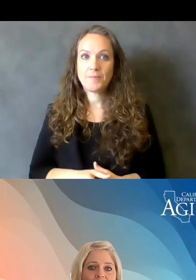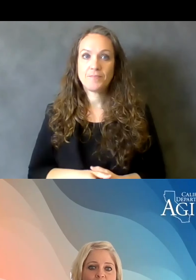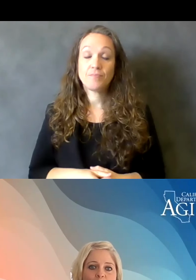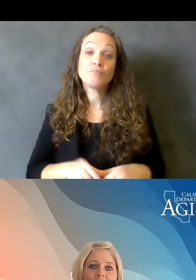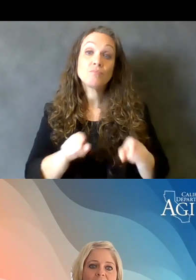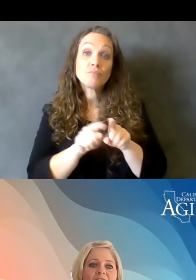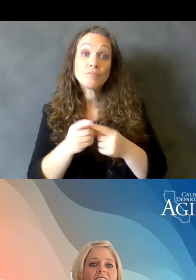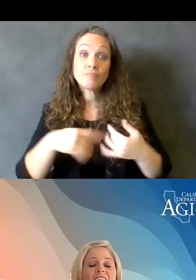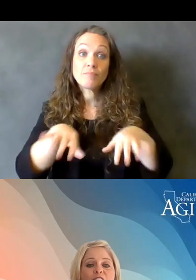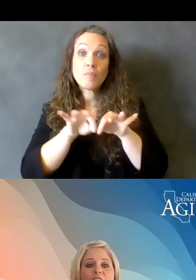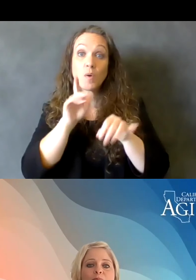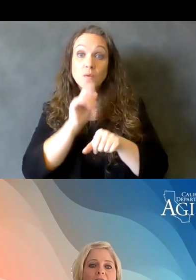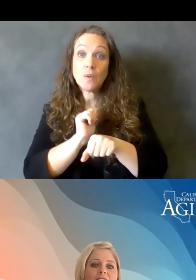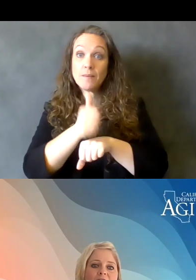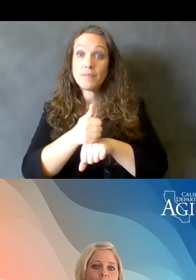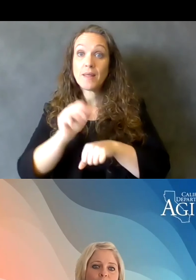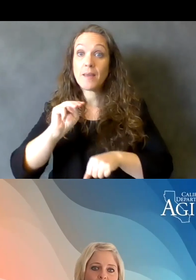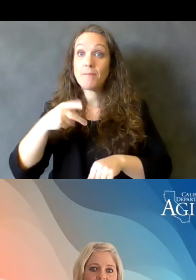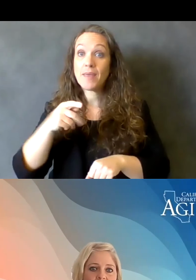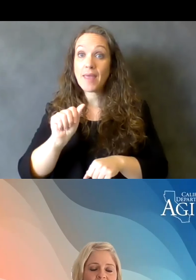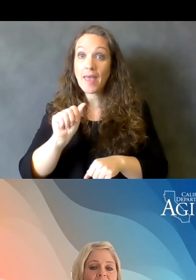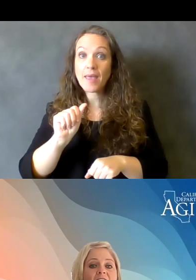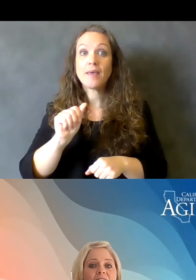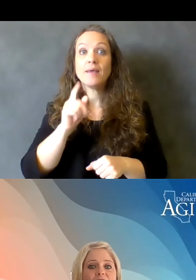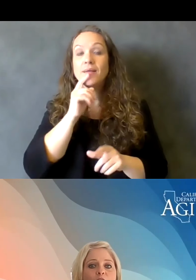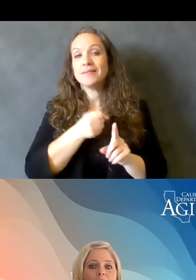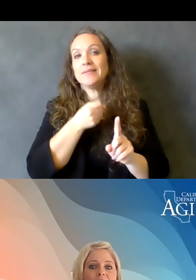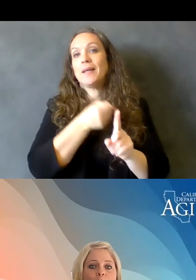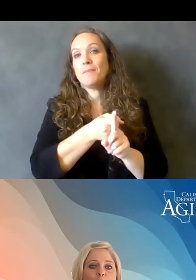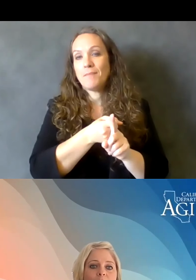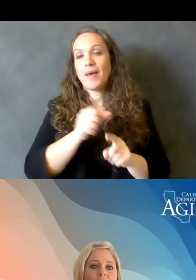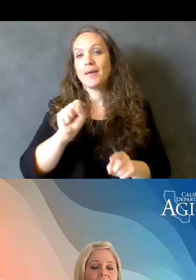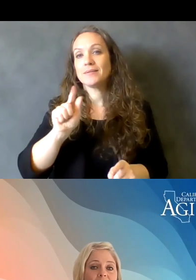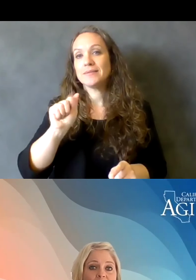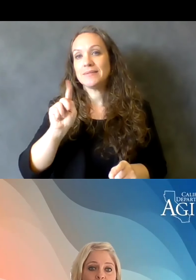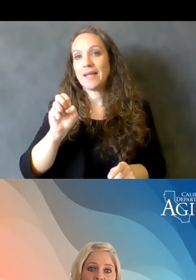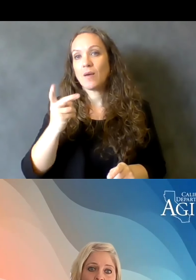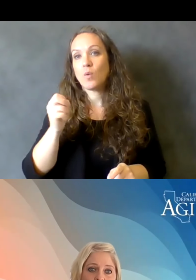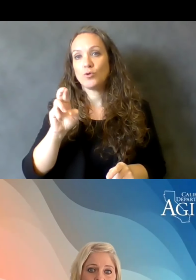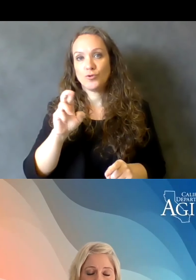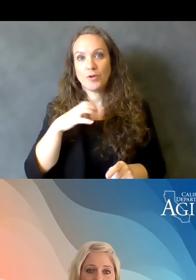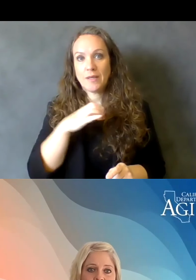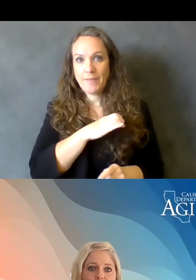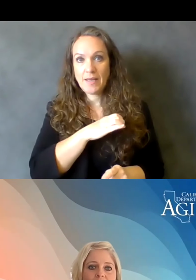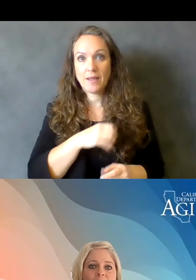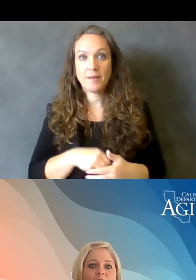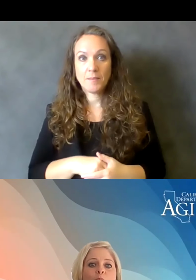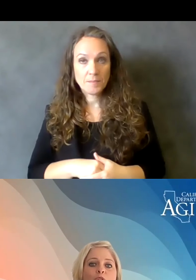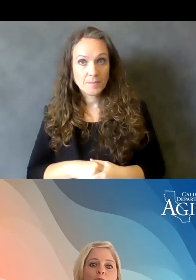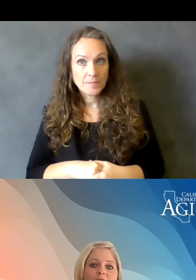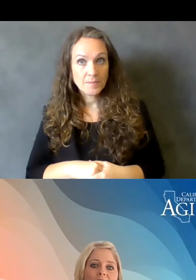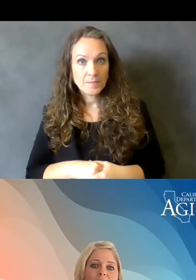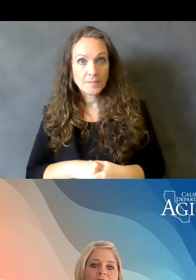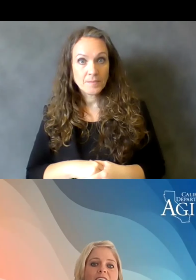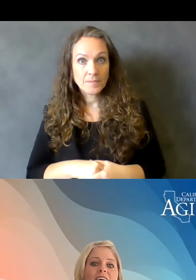integral to implementation of the MPA is our Impact Stakeholder Committee. This committee, which will advise on the MPA implementation, will